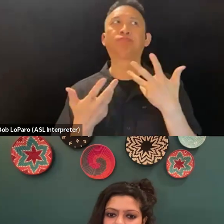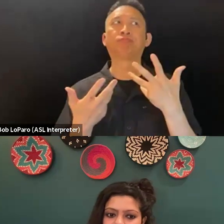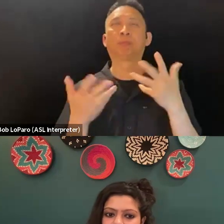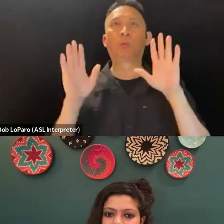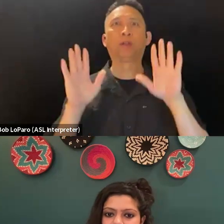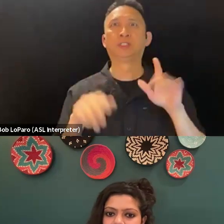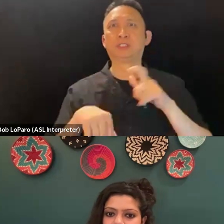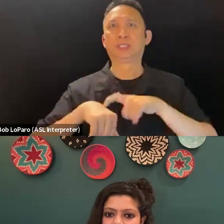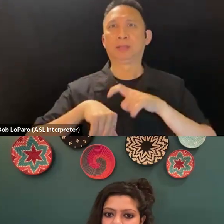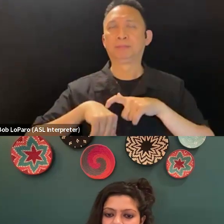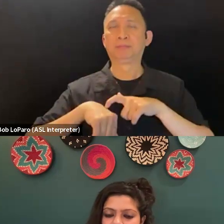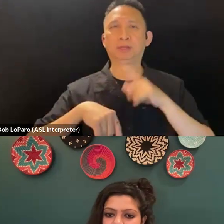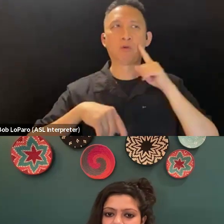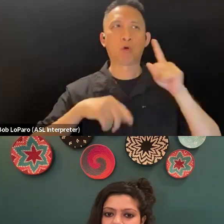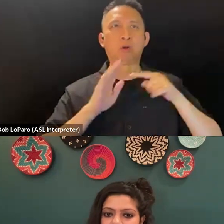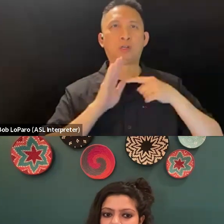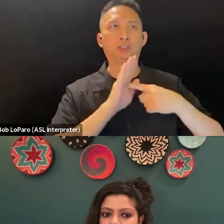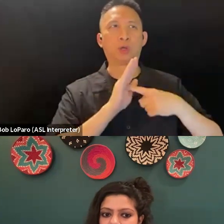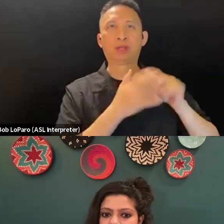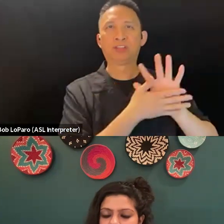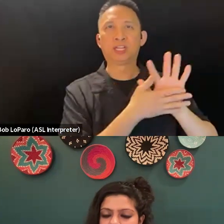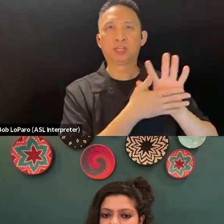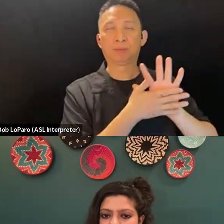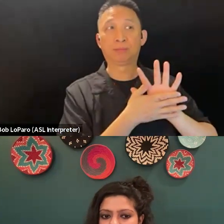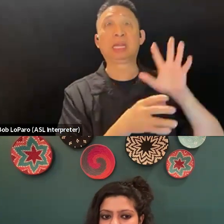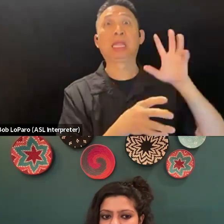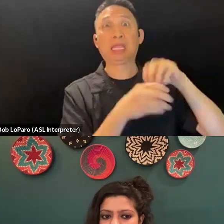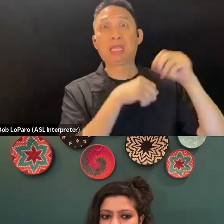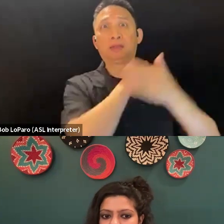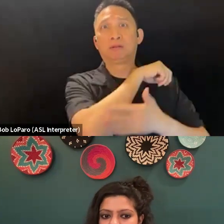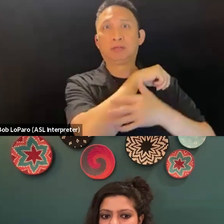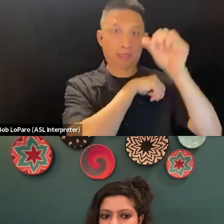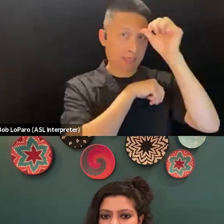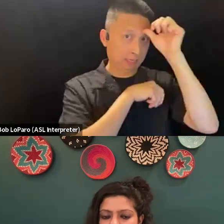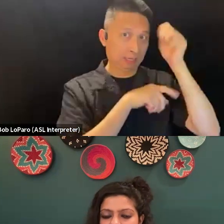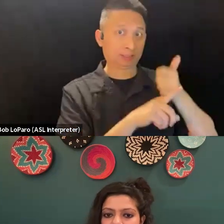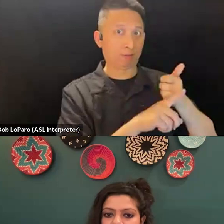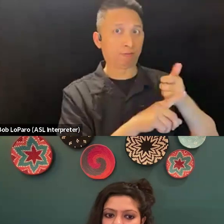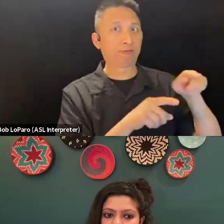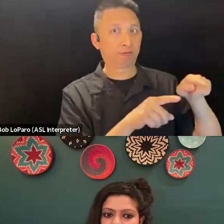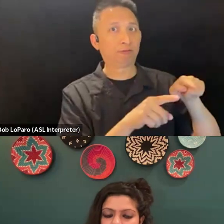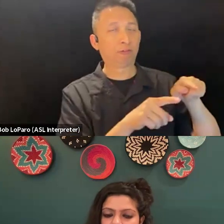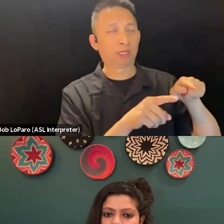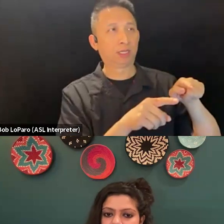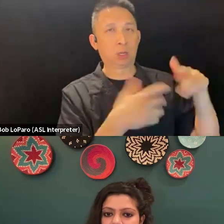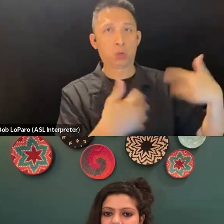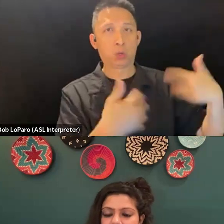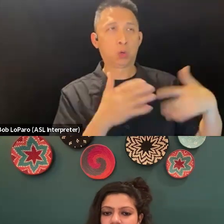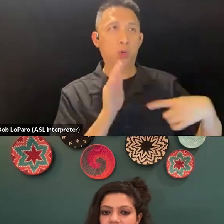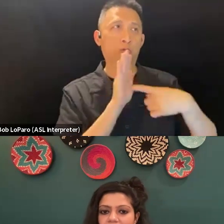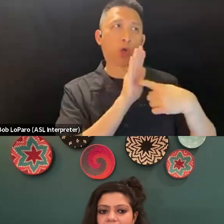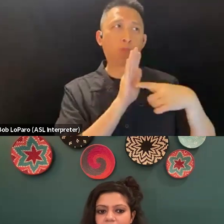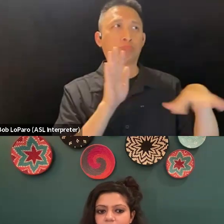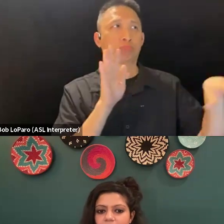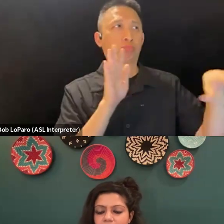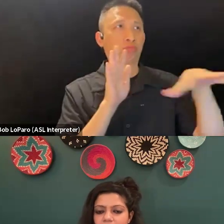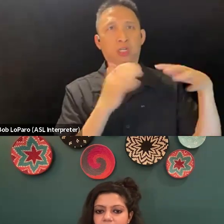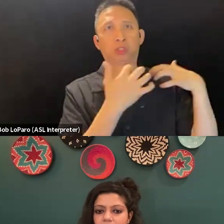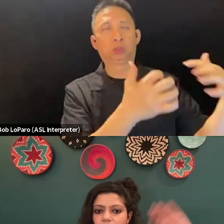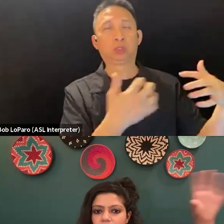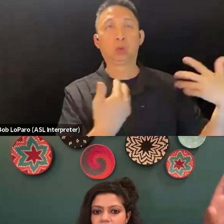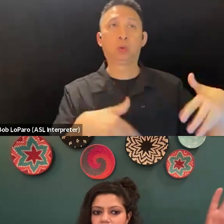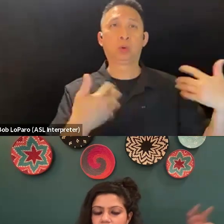to define it. And it is very much about knowledge. It is very much about sort of access to networks